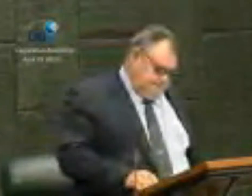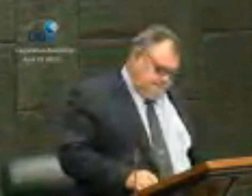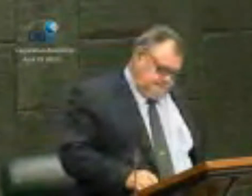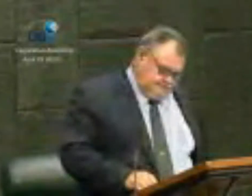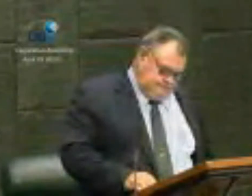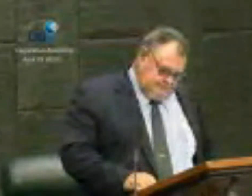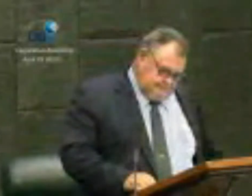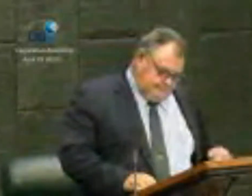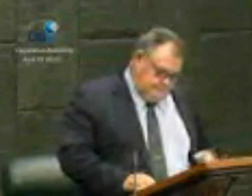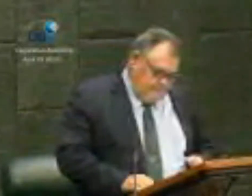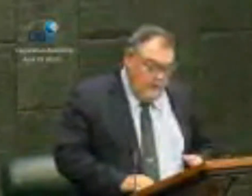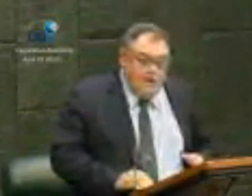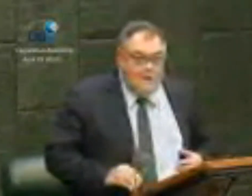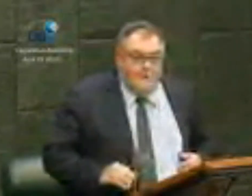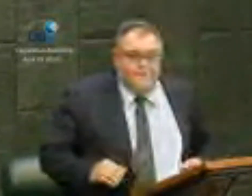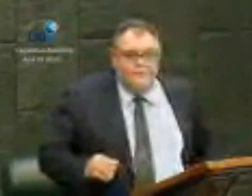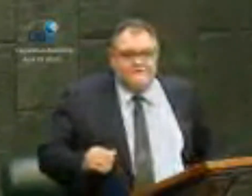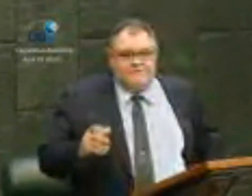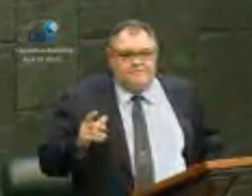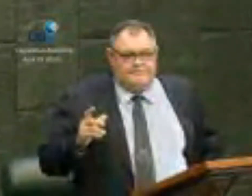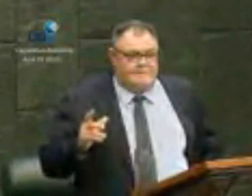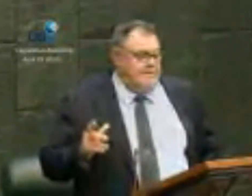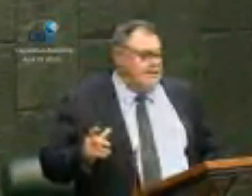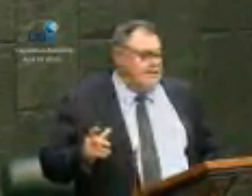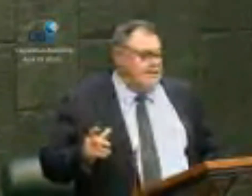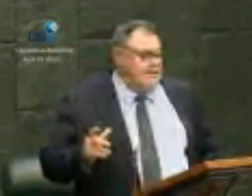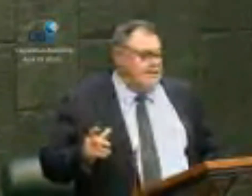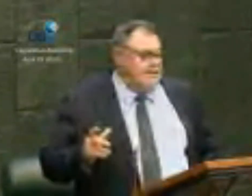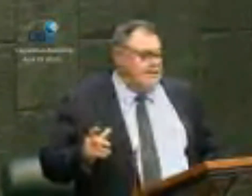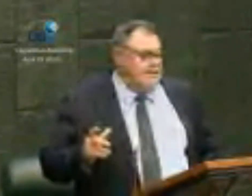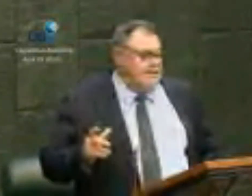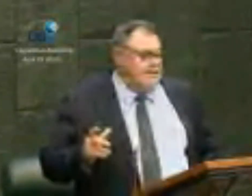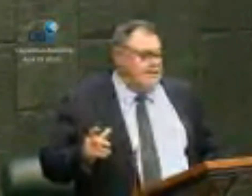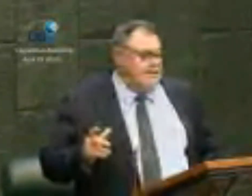Mr. Speaker, what is it we're trying to achieve?